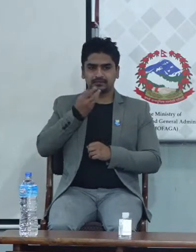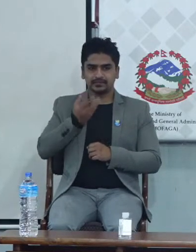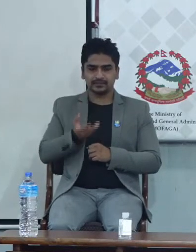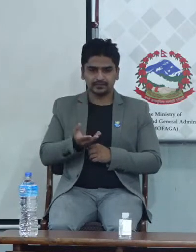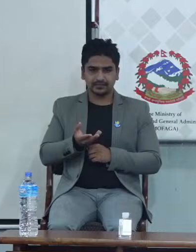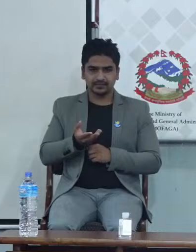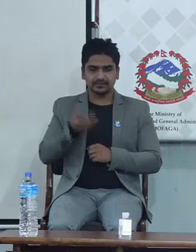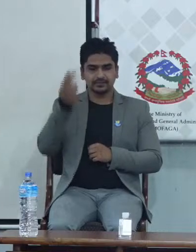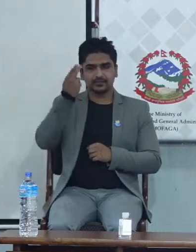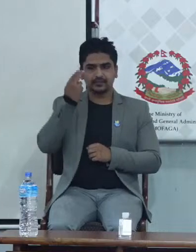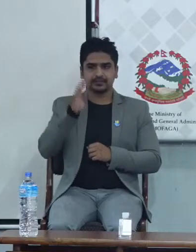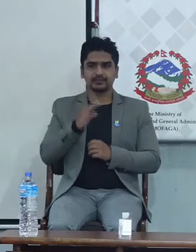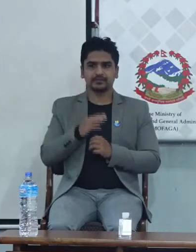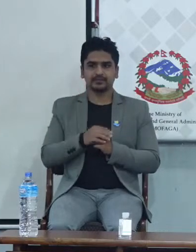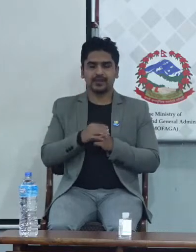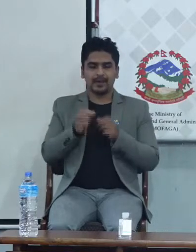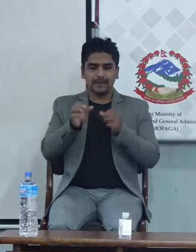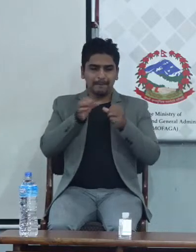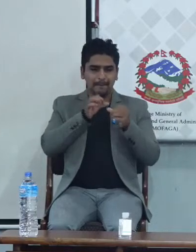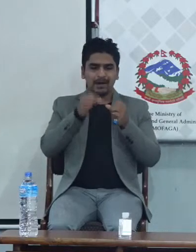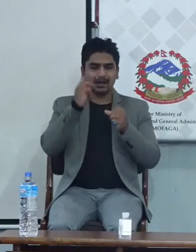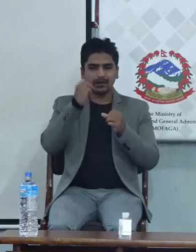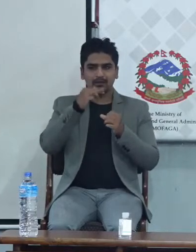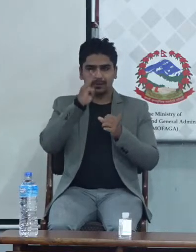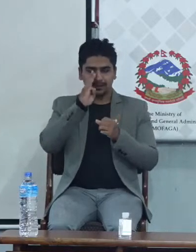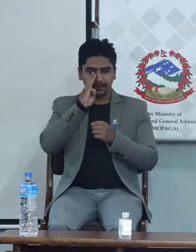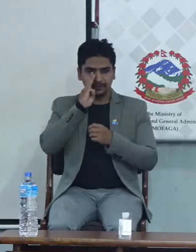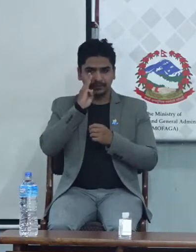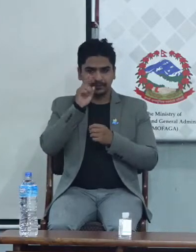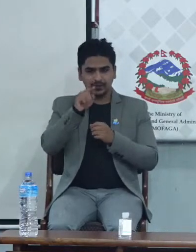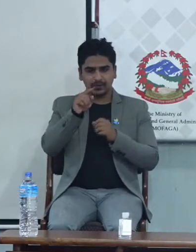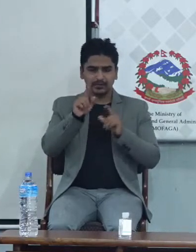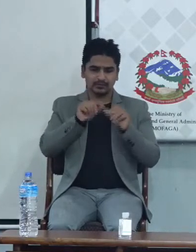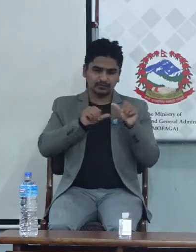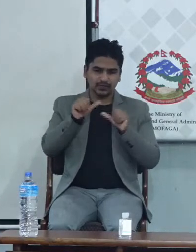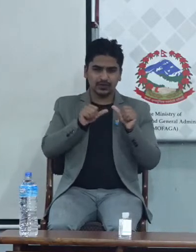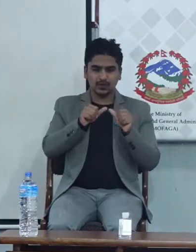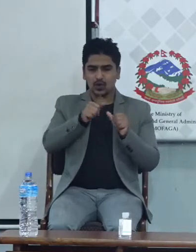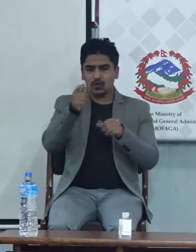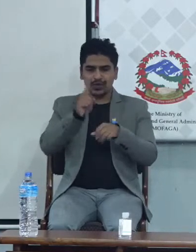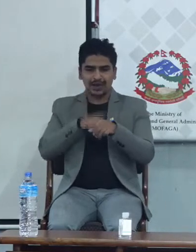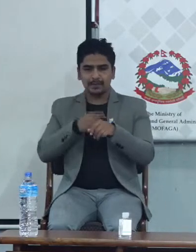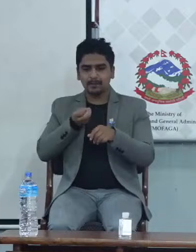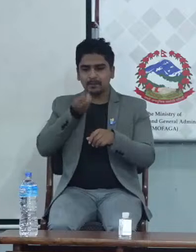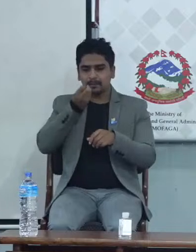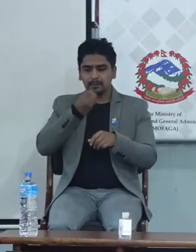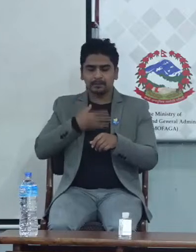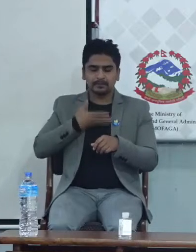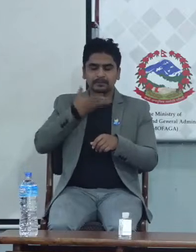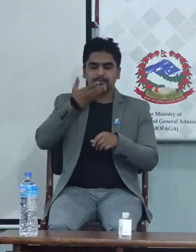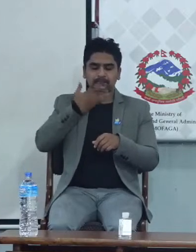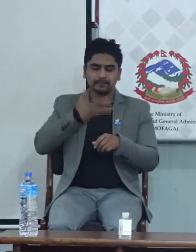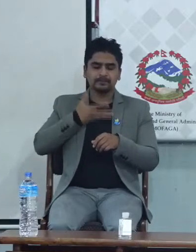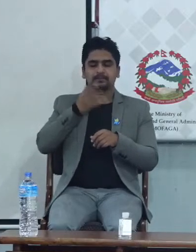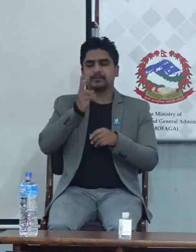way you breathe other days, please take the same position. You don't need to change